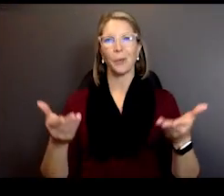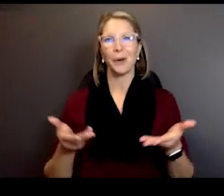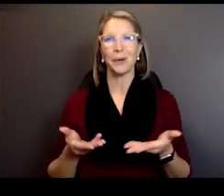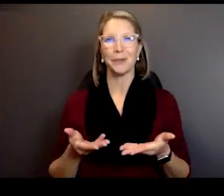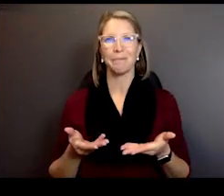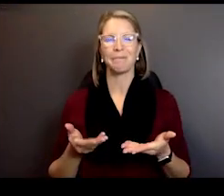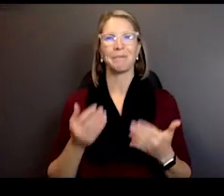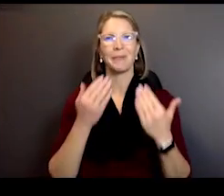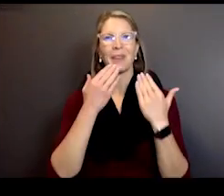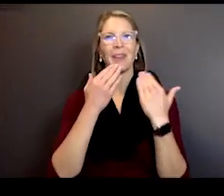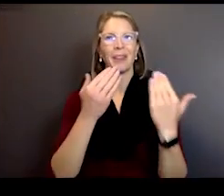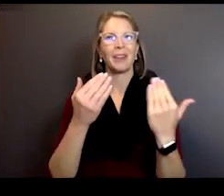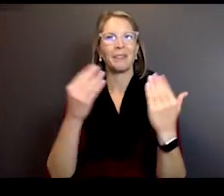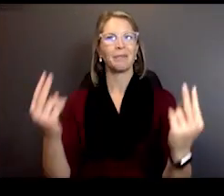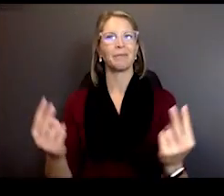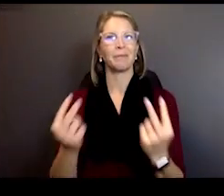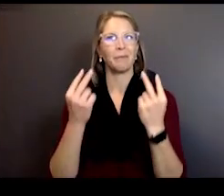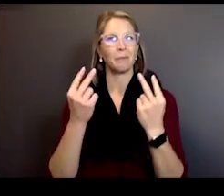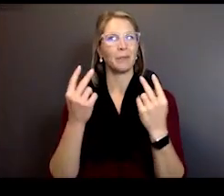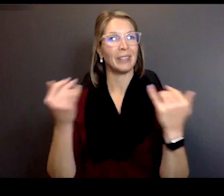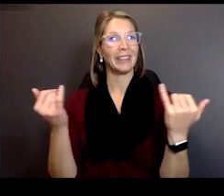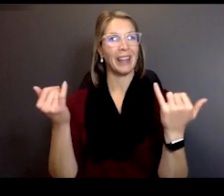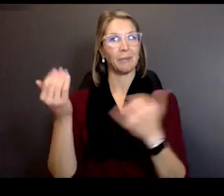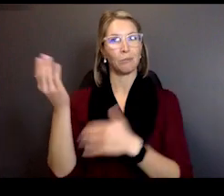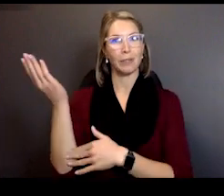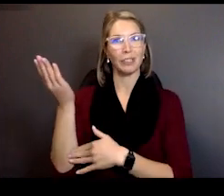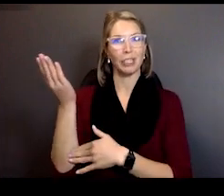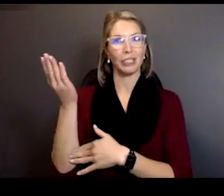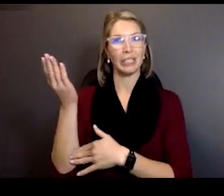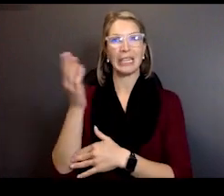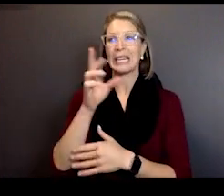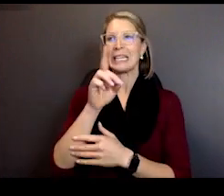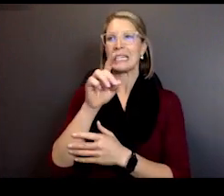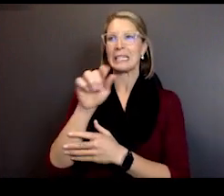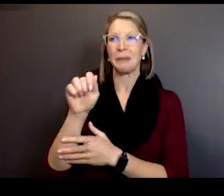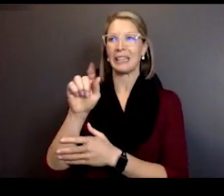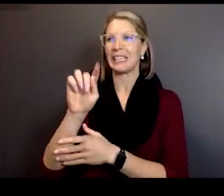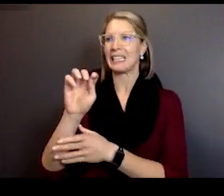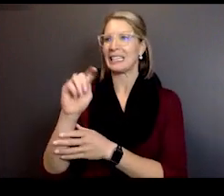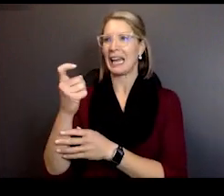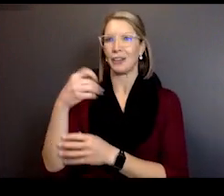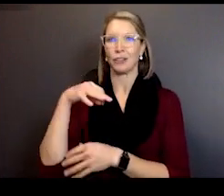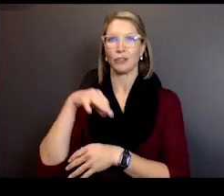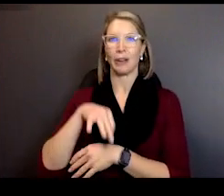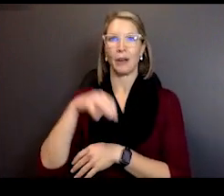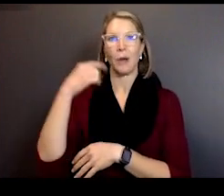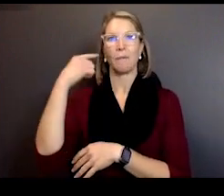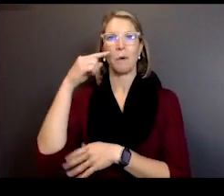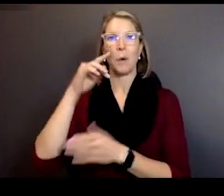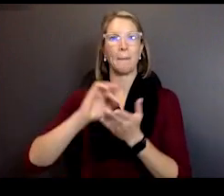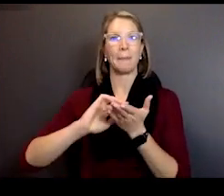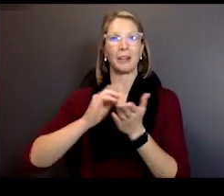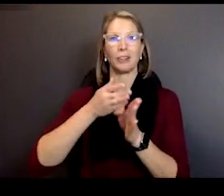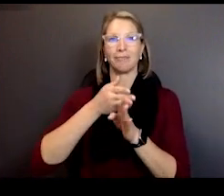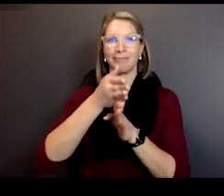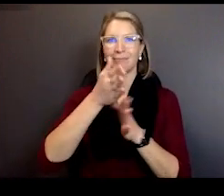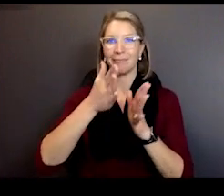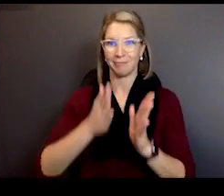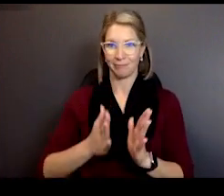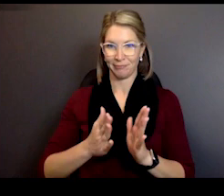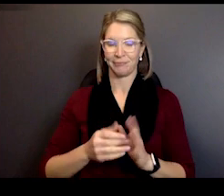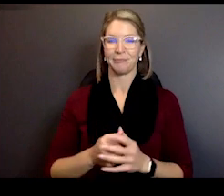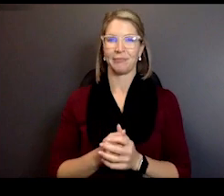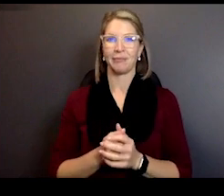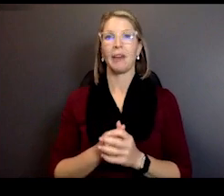Welcome, and thank you for joining us for our presentation on the disability tax credit for medical practitioners. I would